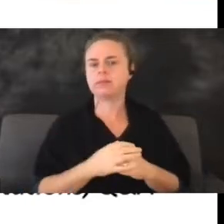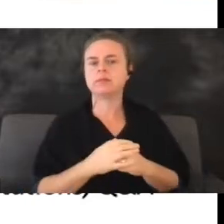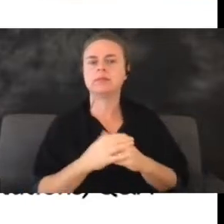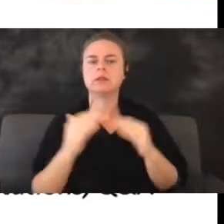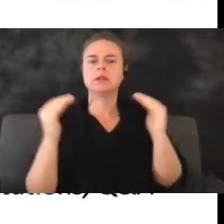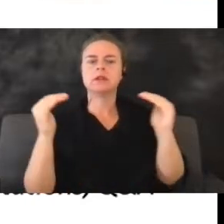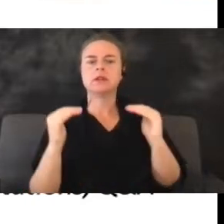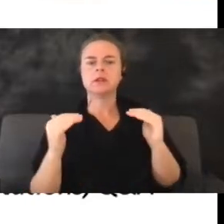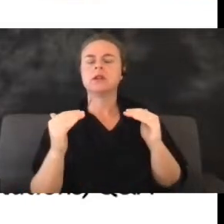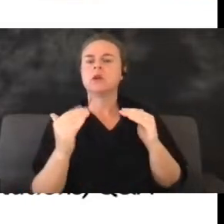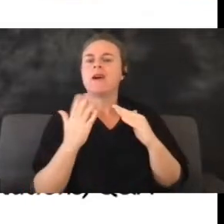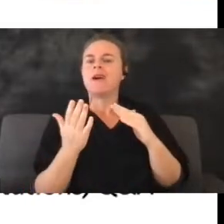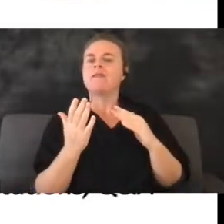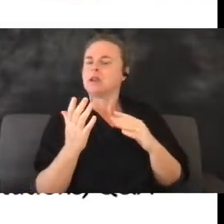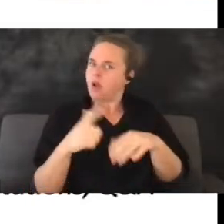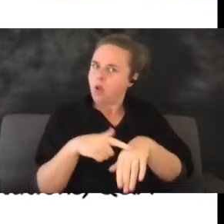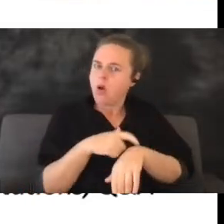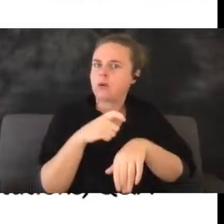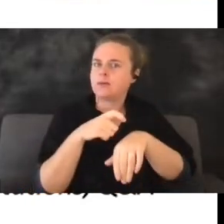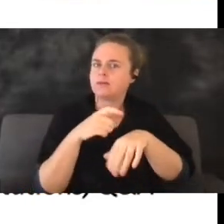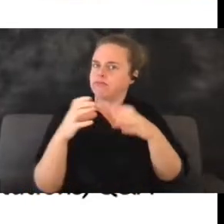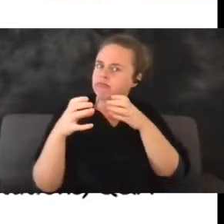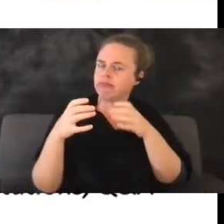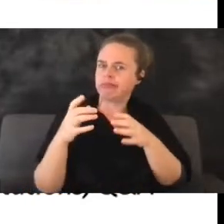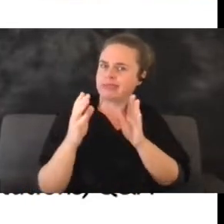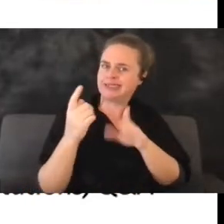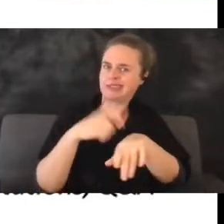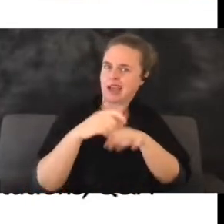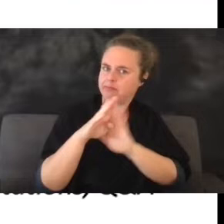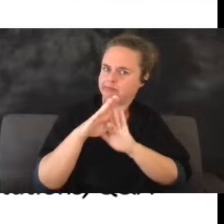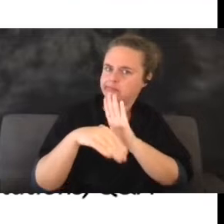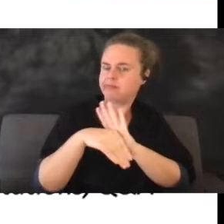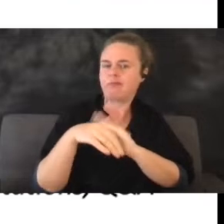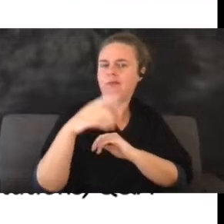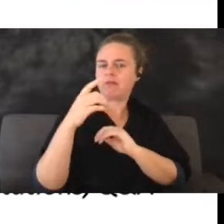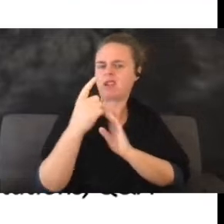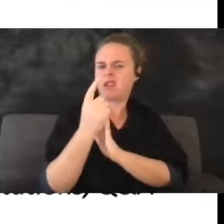We have a nice long time for a small group discussion at the end of the morning, so from 11 to noon.